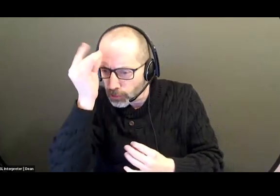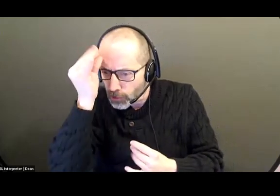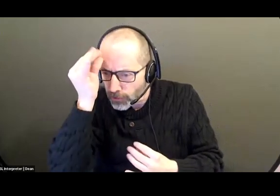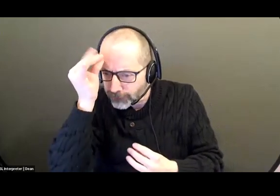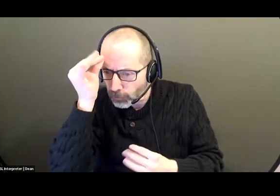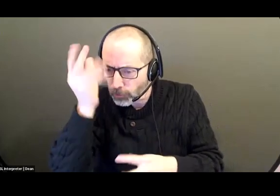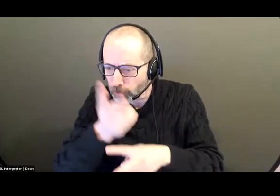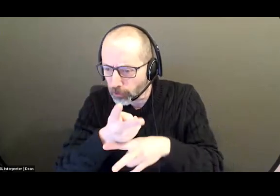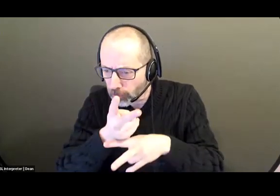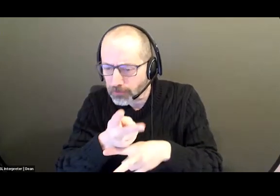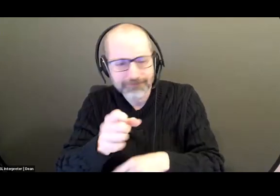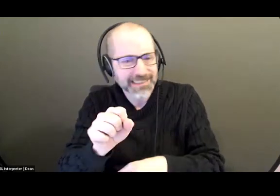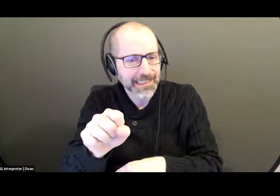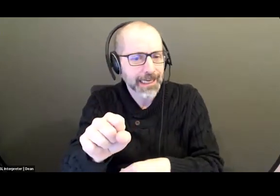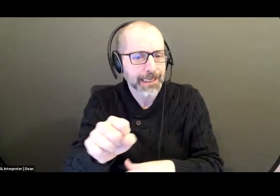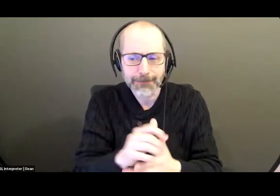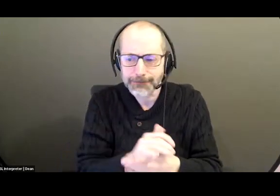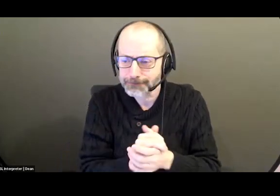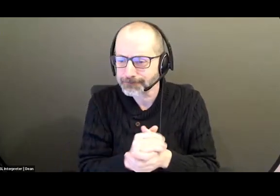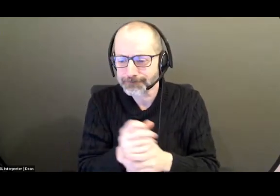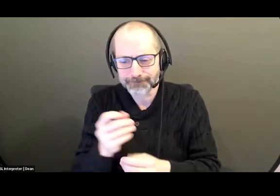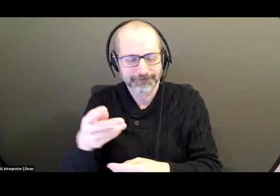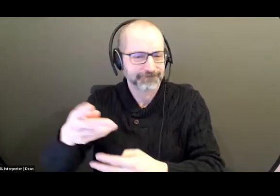Putting ego aside.